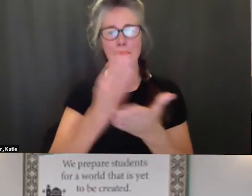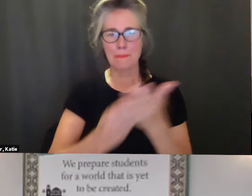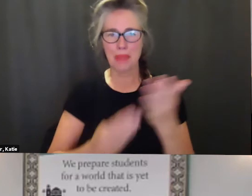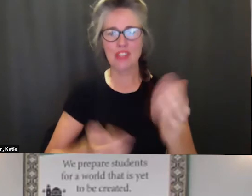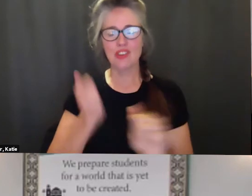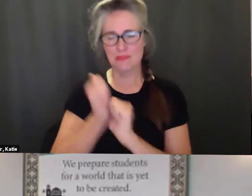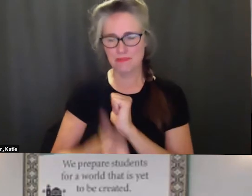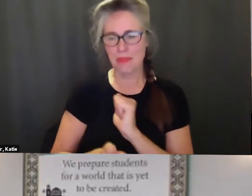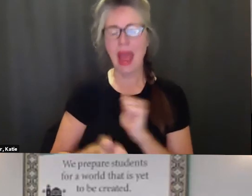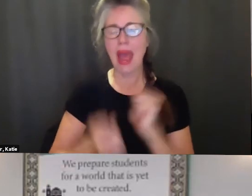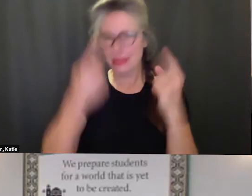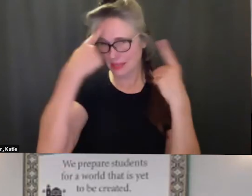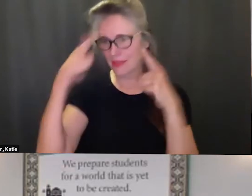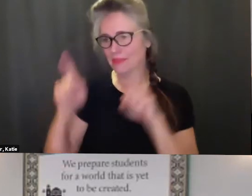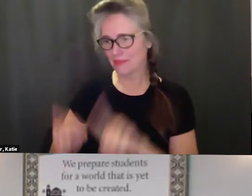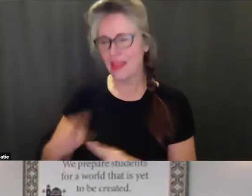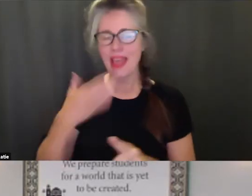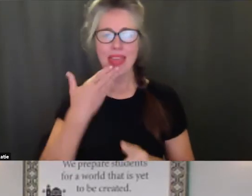thank you, Ms. Chete.